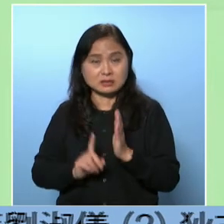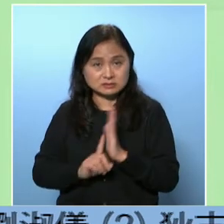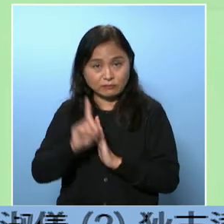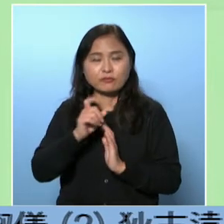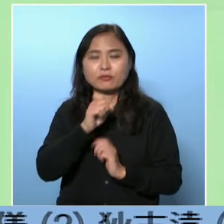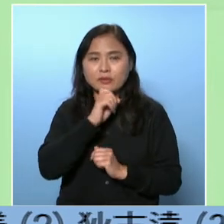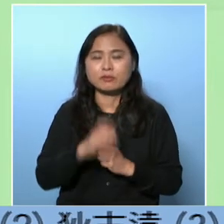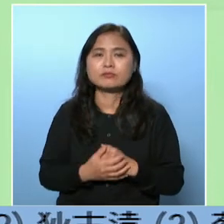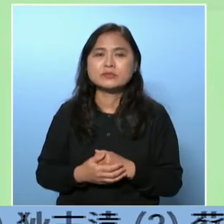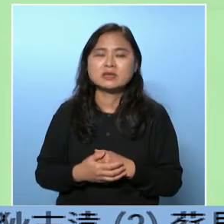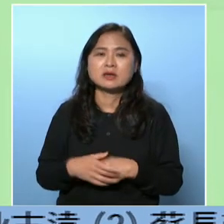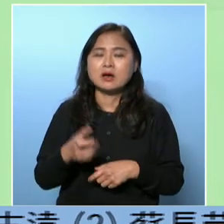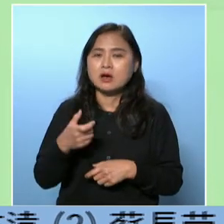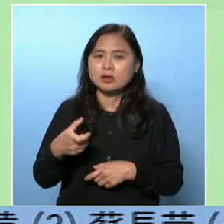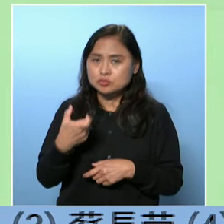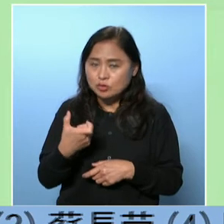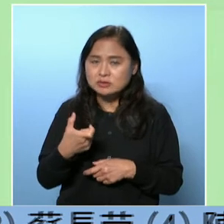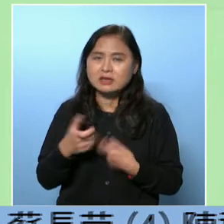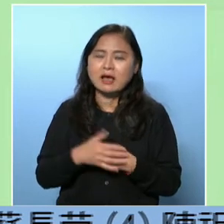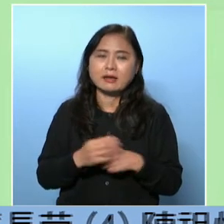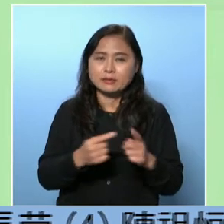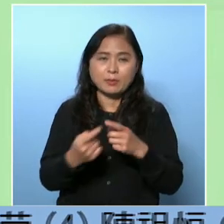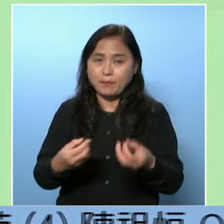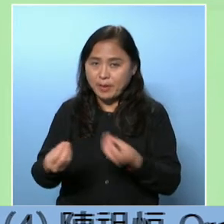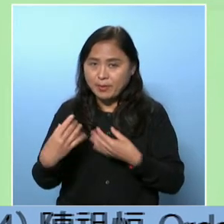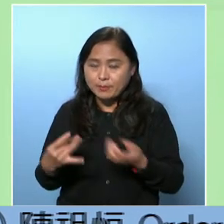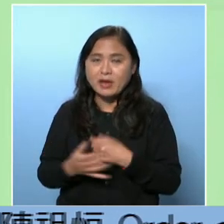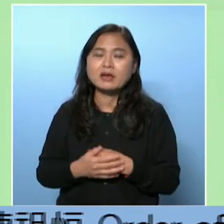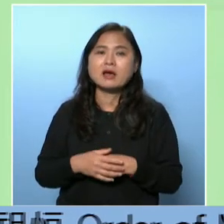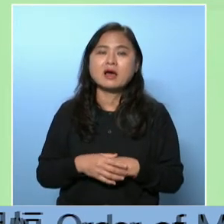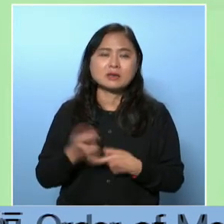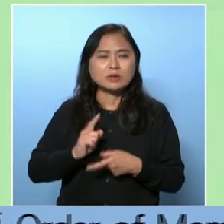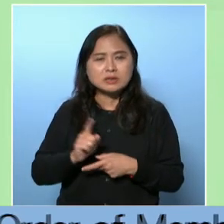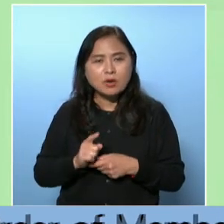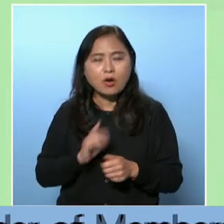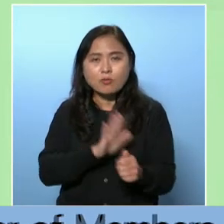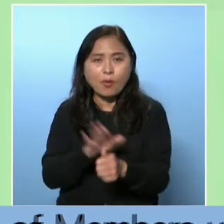in budget surplus, and therefore